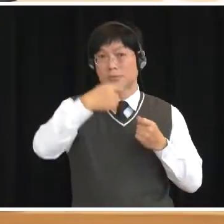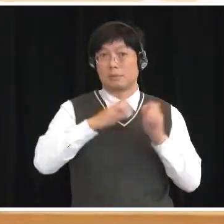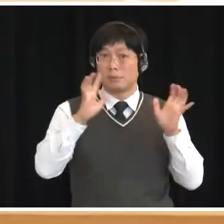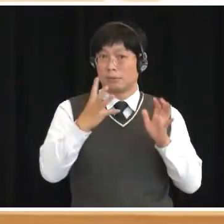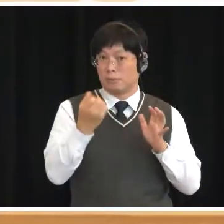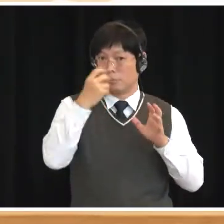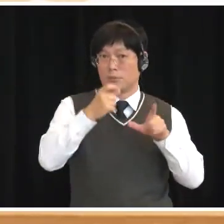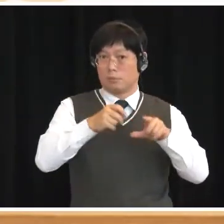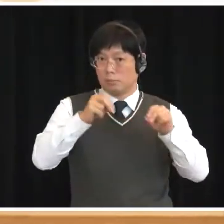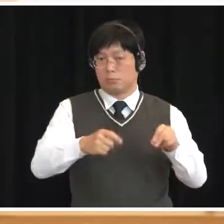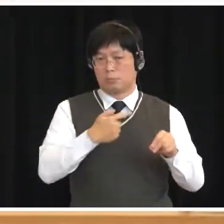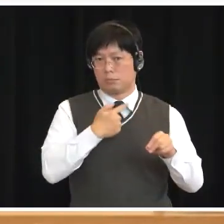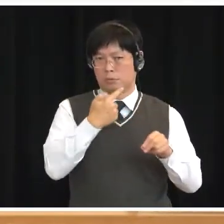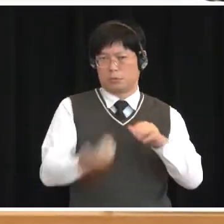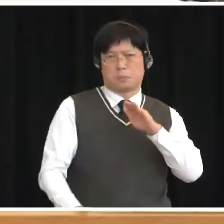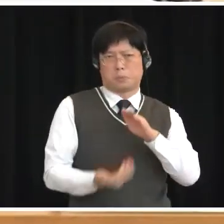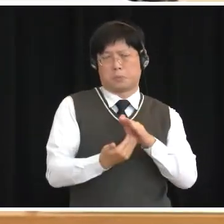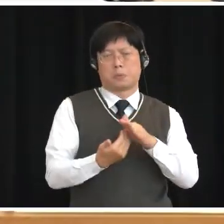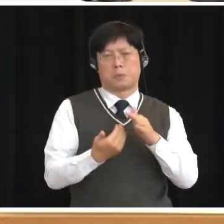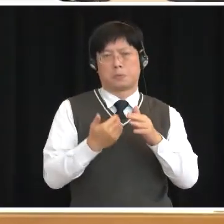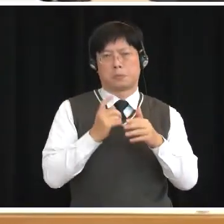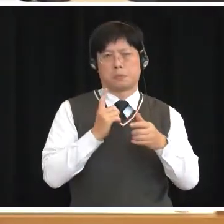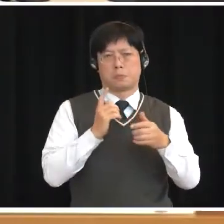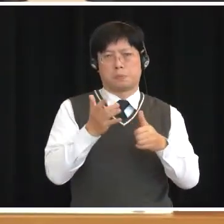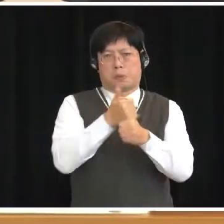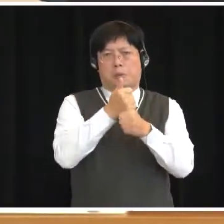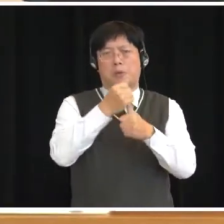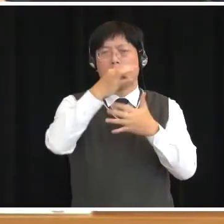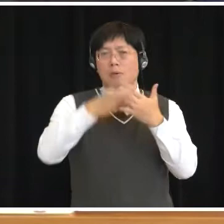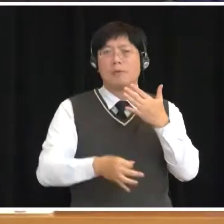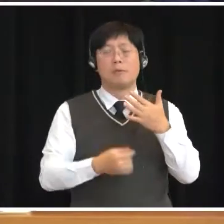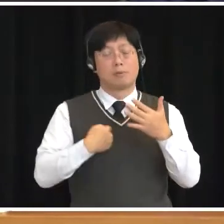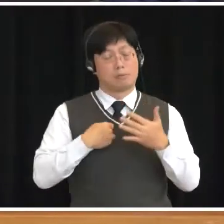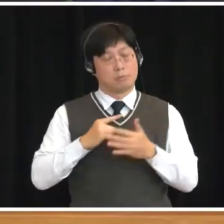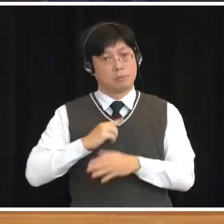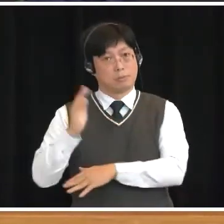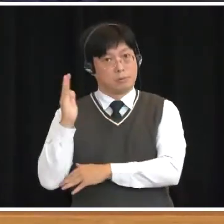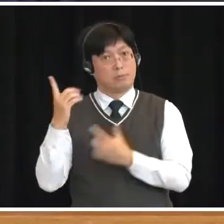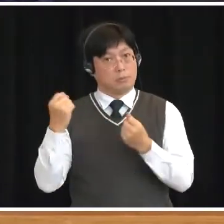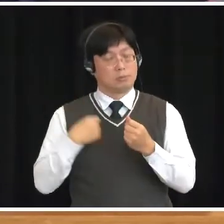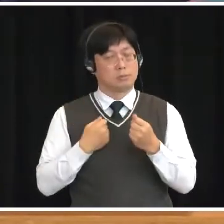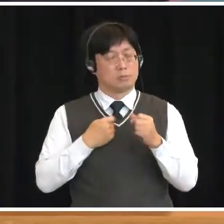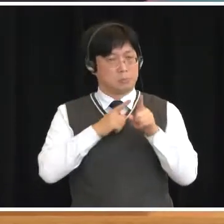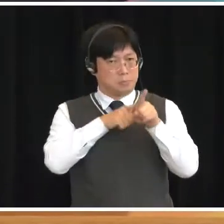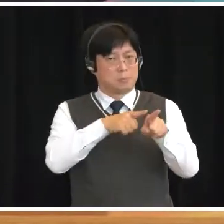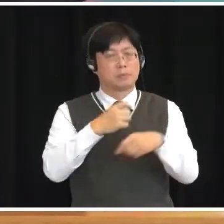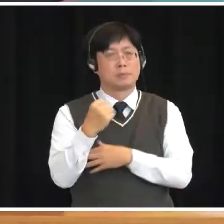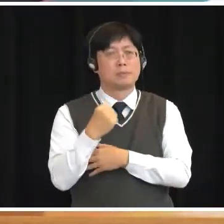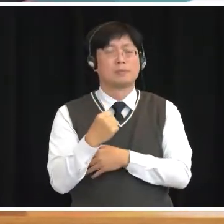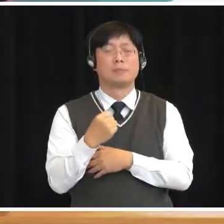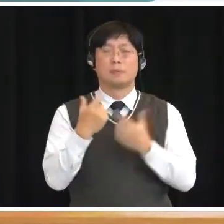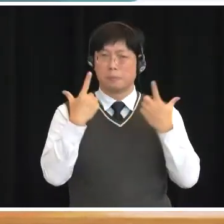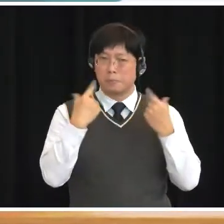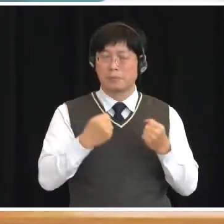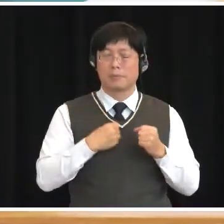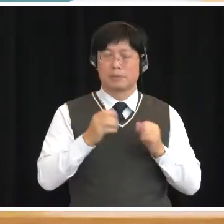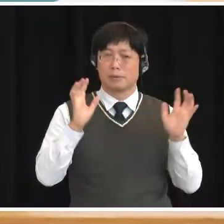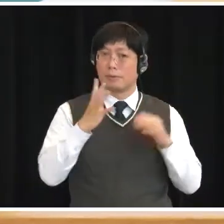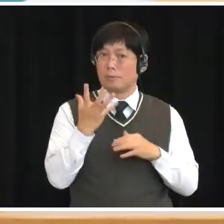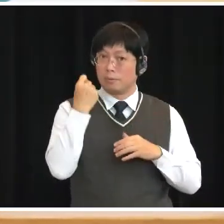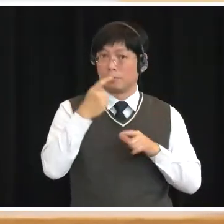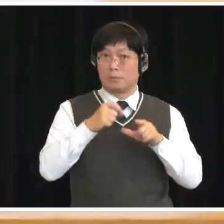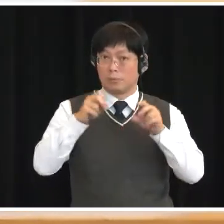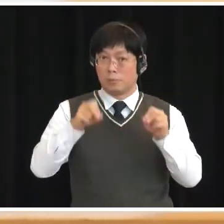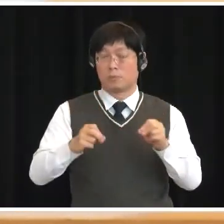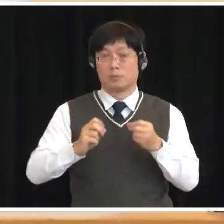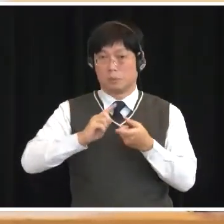situation. But of course, this is the ultimate principle in the CRC in Taiwan.